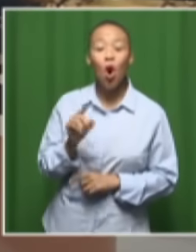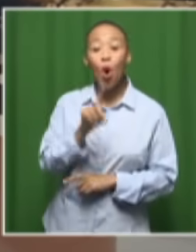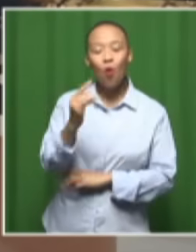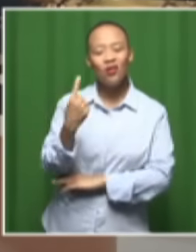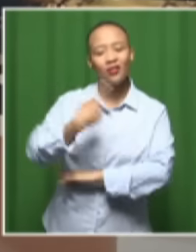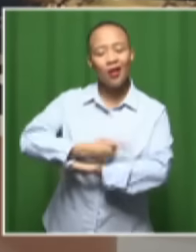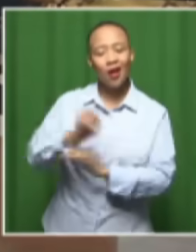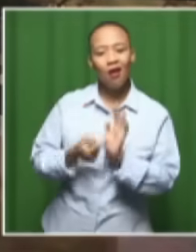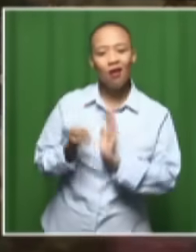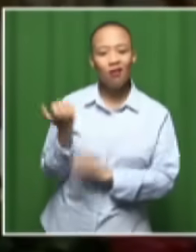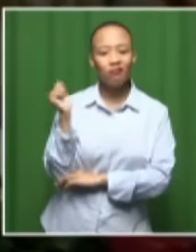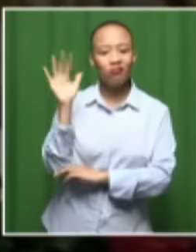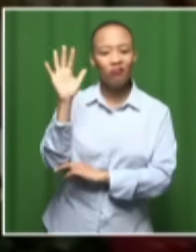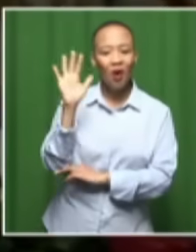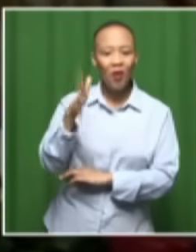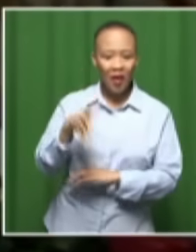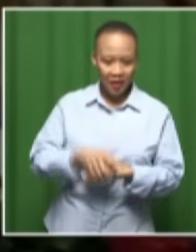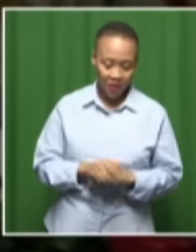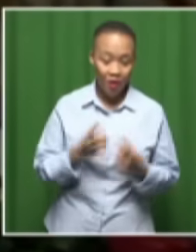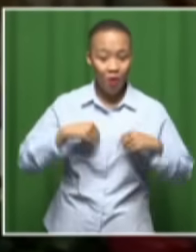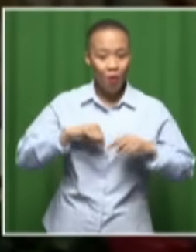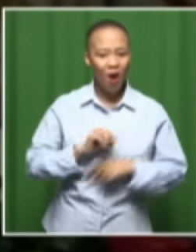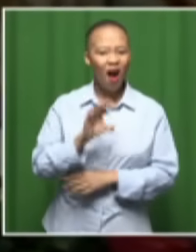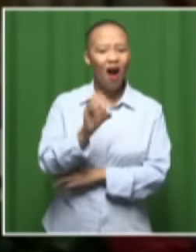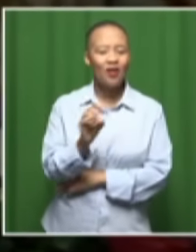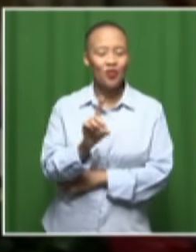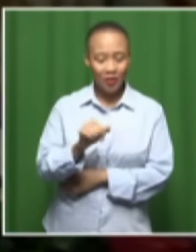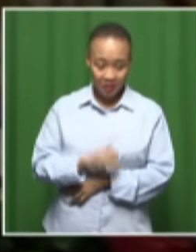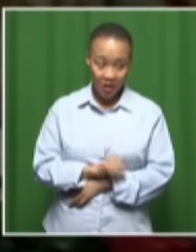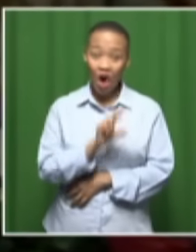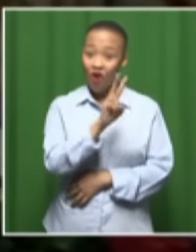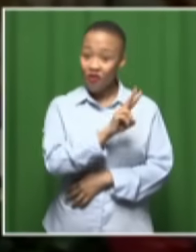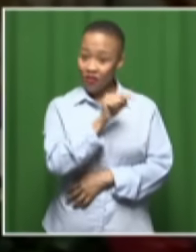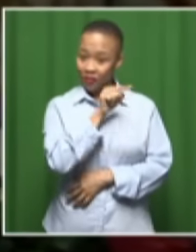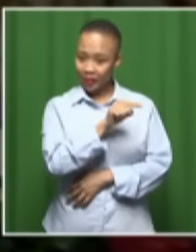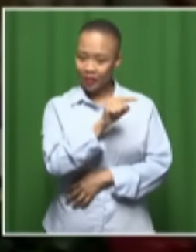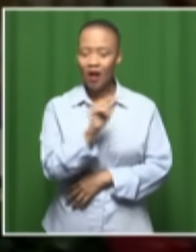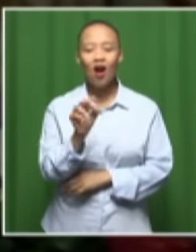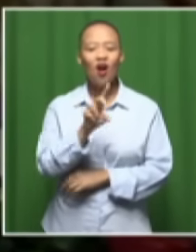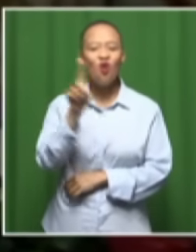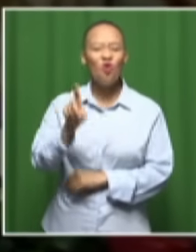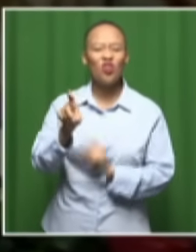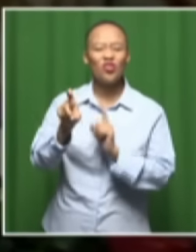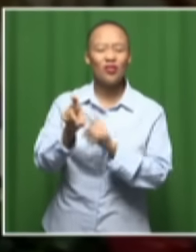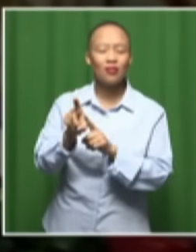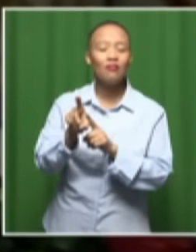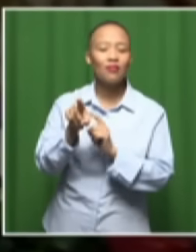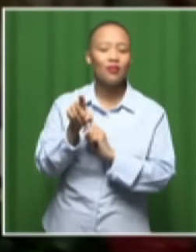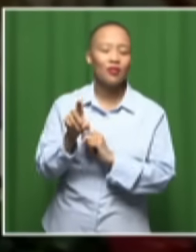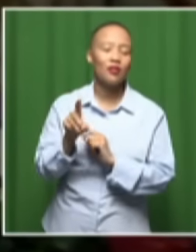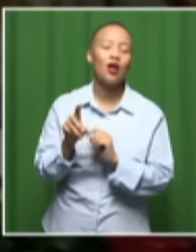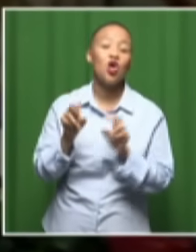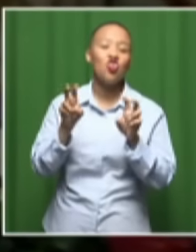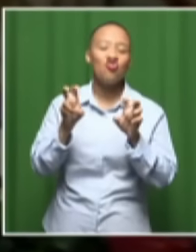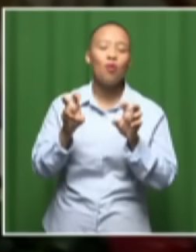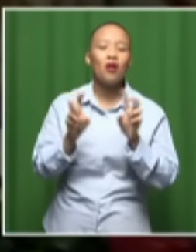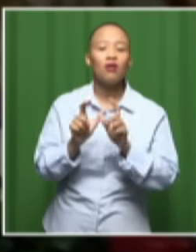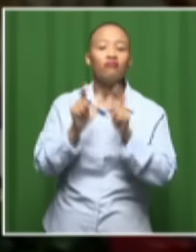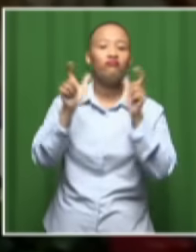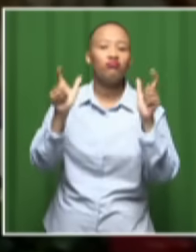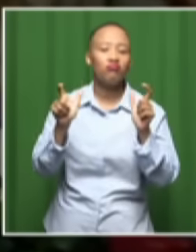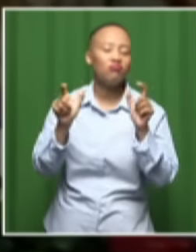day. And this is what we're asking. So, V, this is the question. It's a big topic that we're taking under the spotlight. It's all about